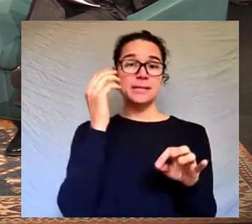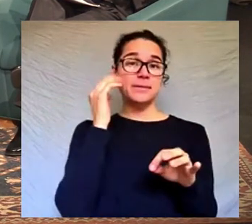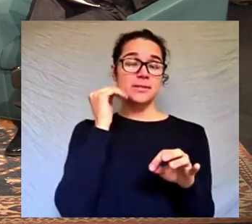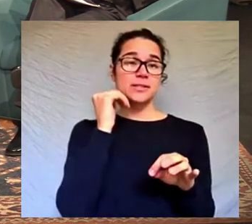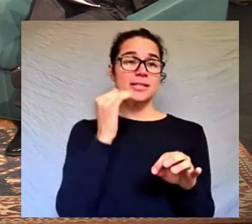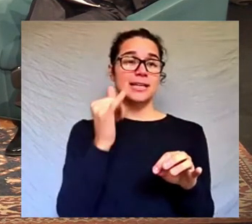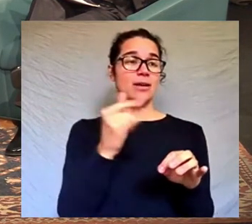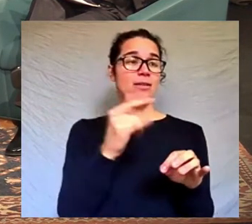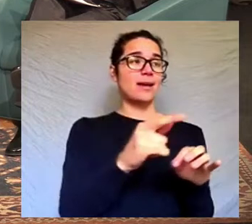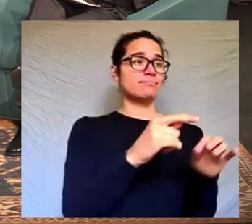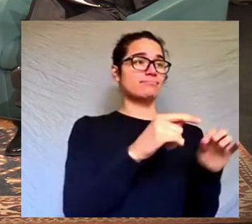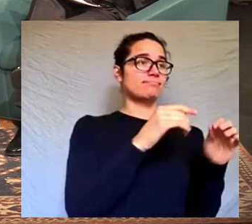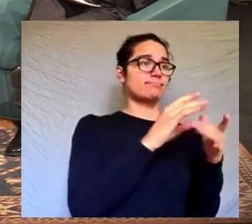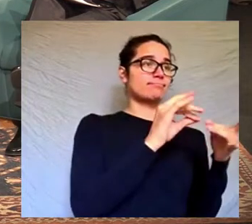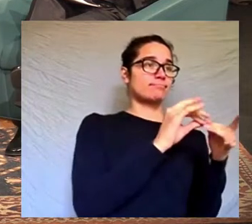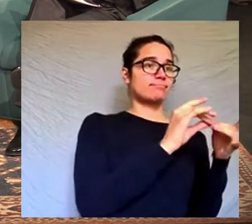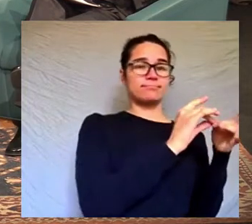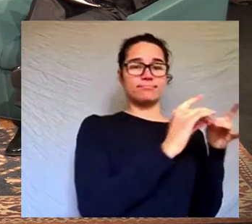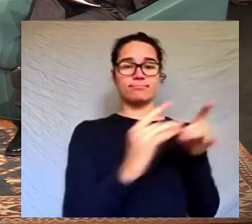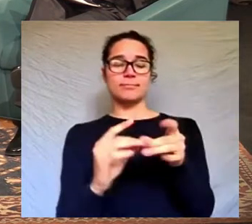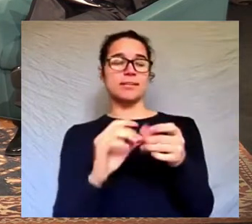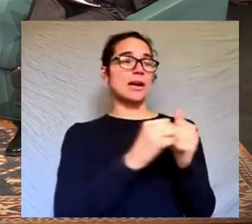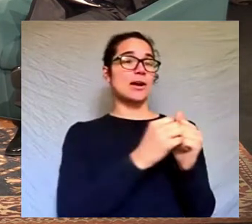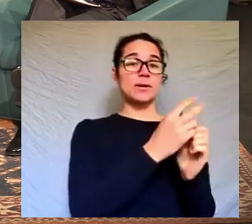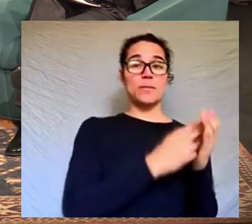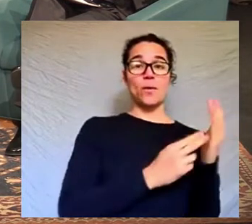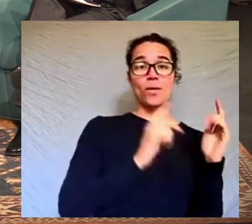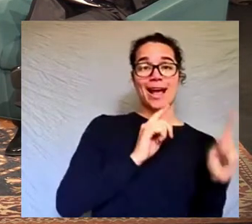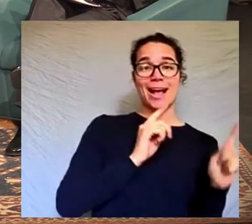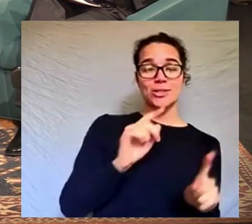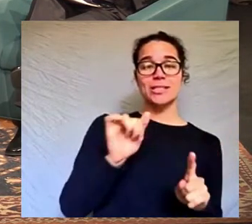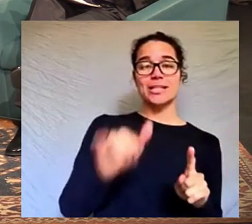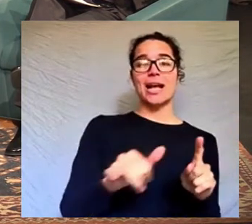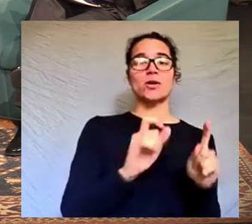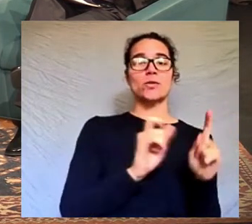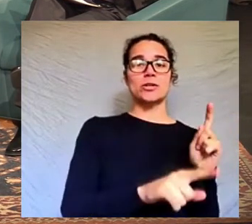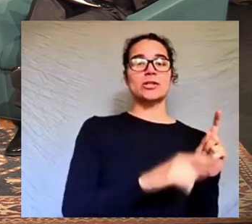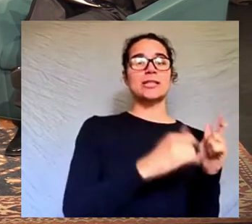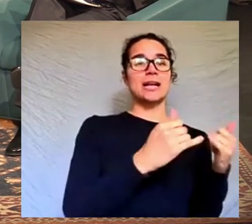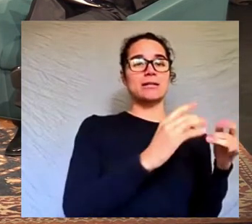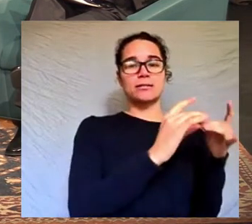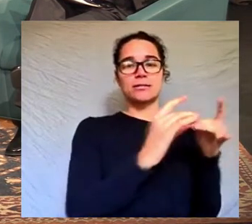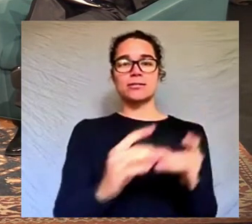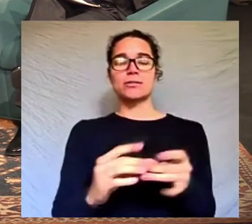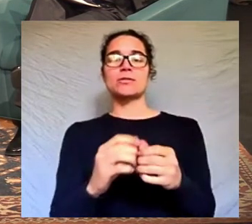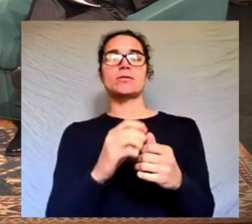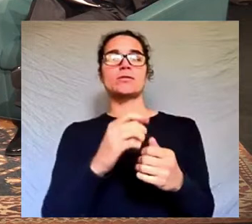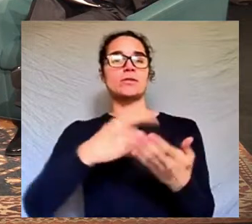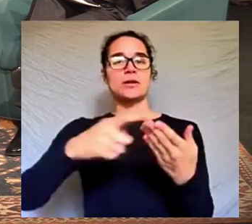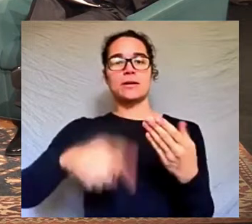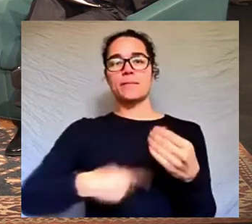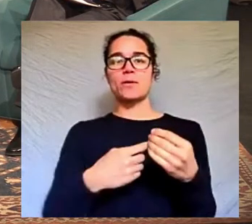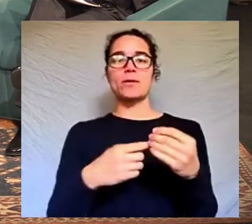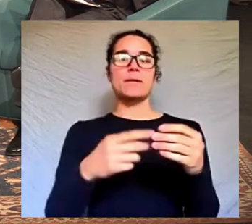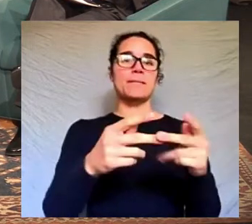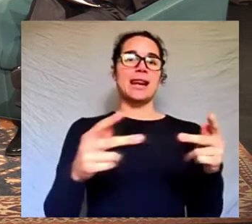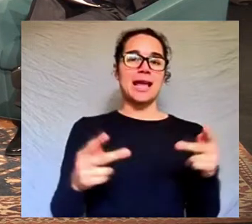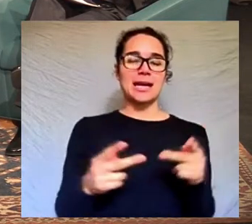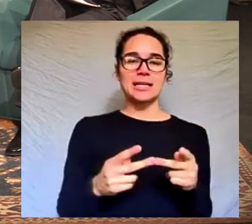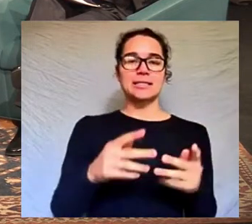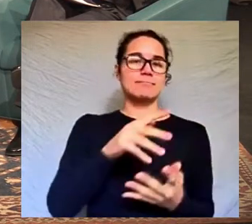between how you both answered that initial question in talking about place, in talking about being rooted in